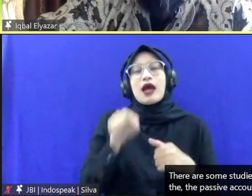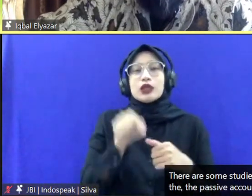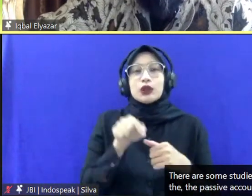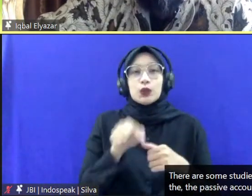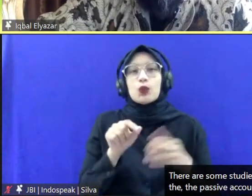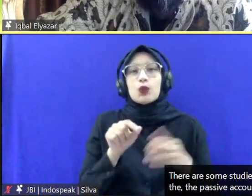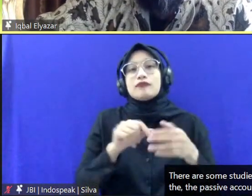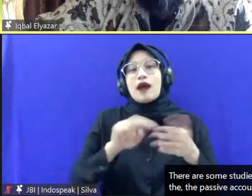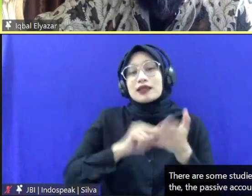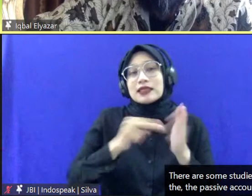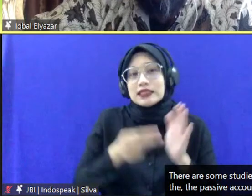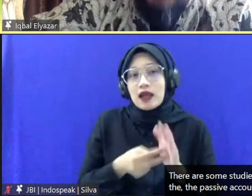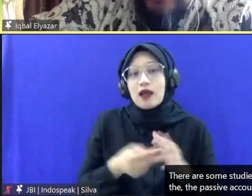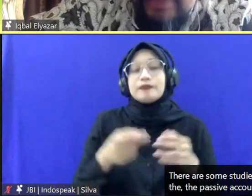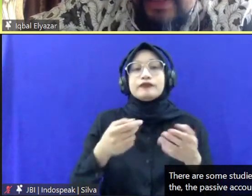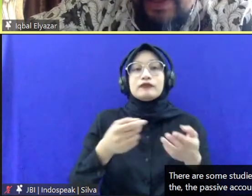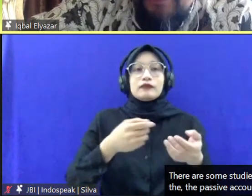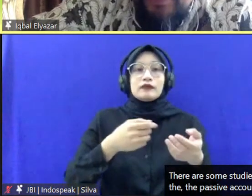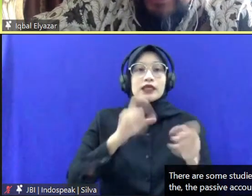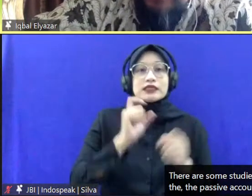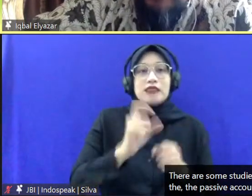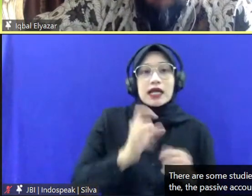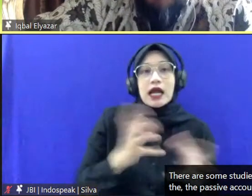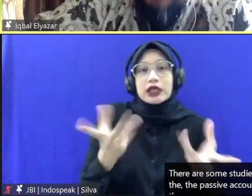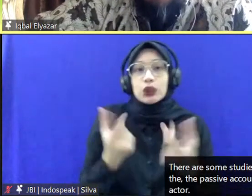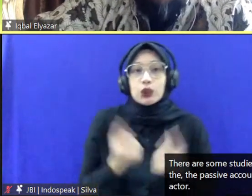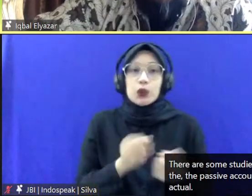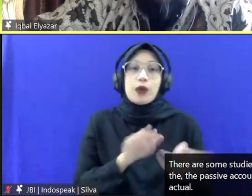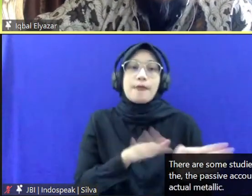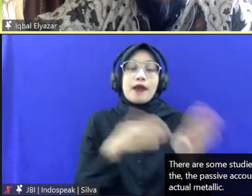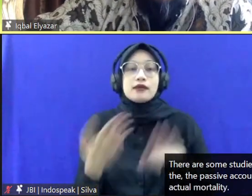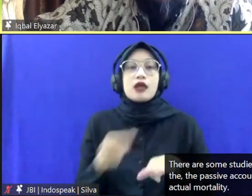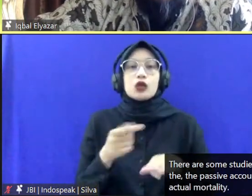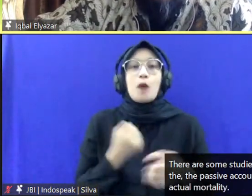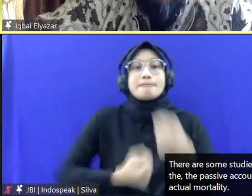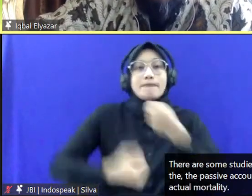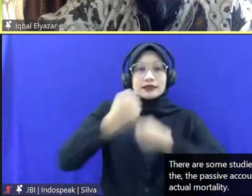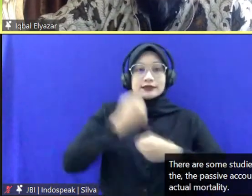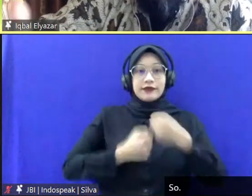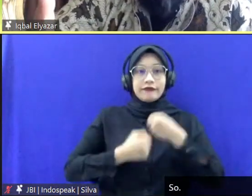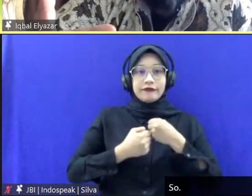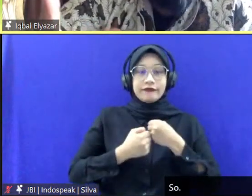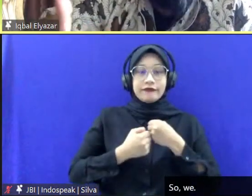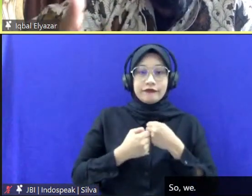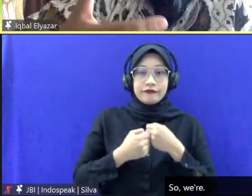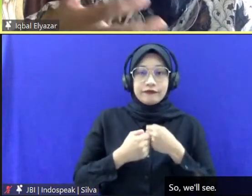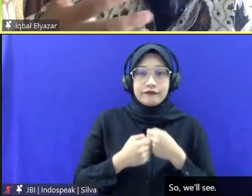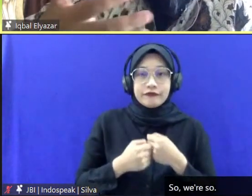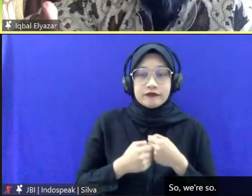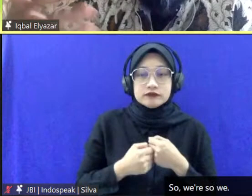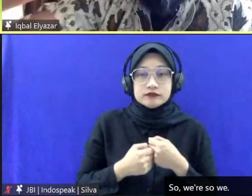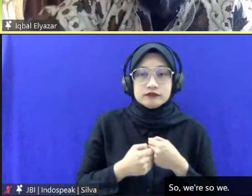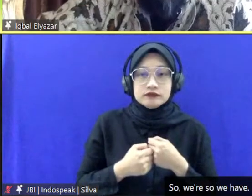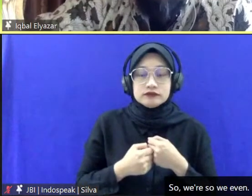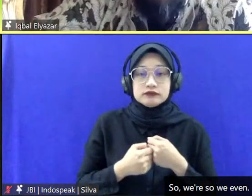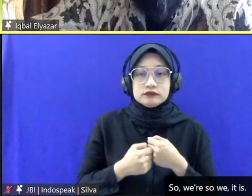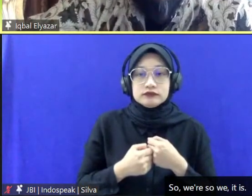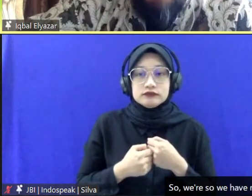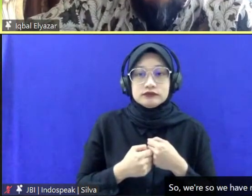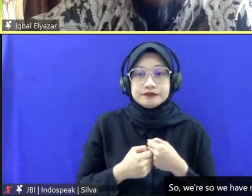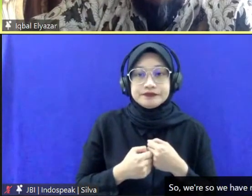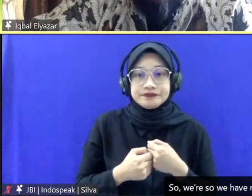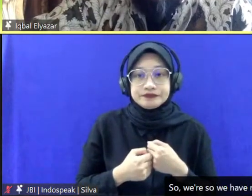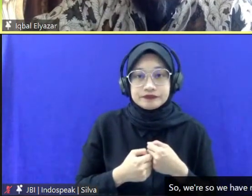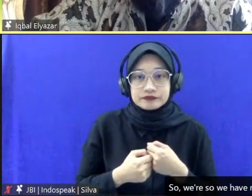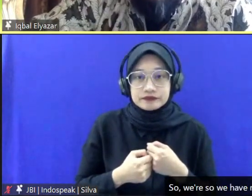missed 20 to 60% of the actual mortality. So So if we receive the report of